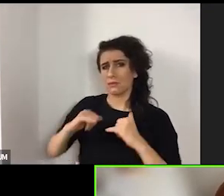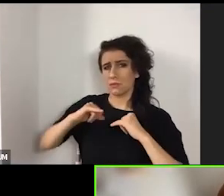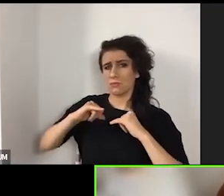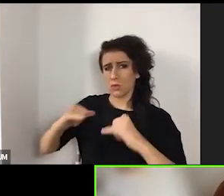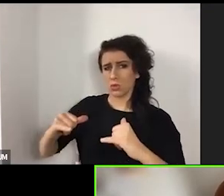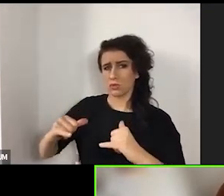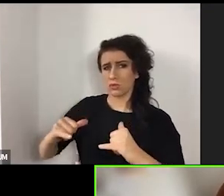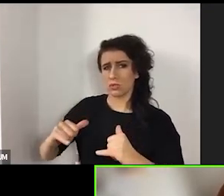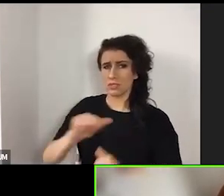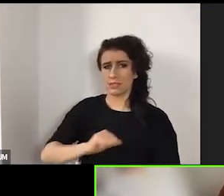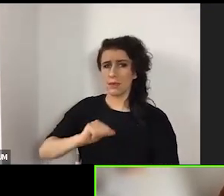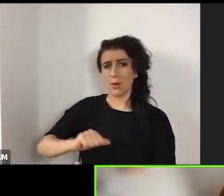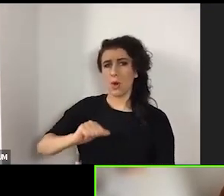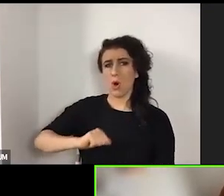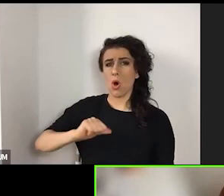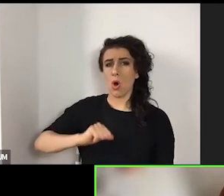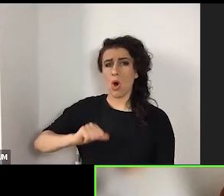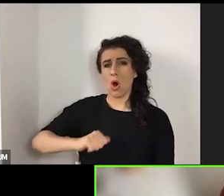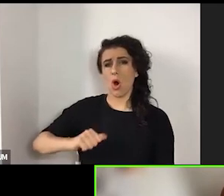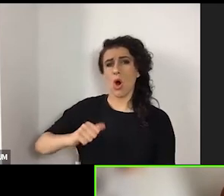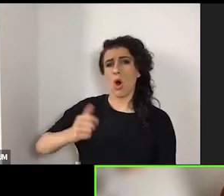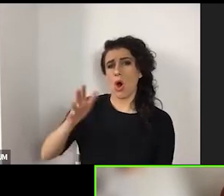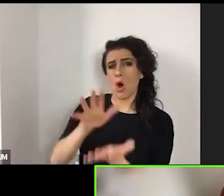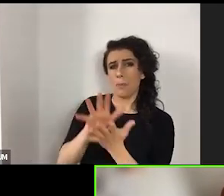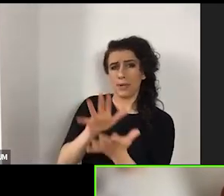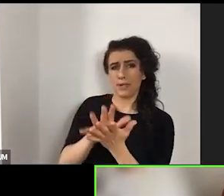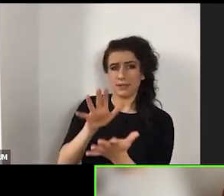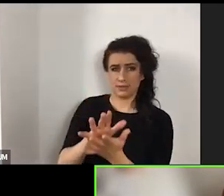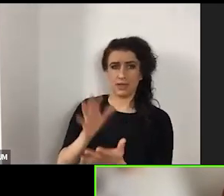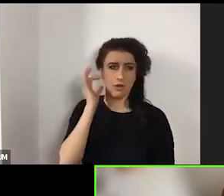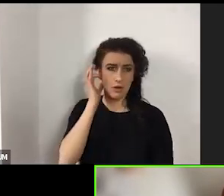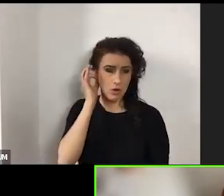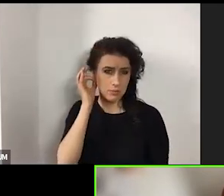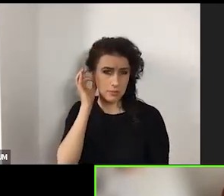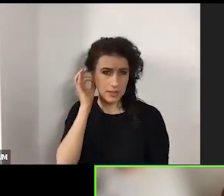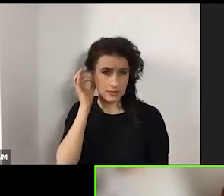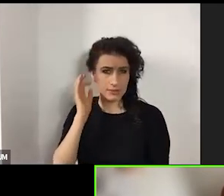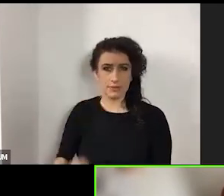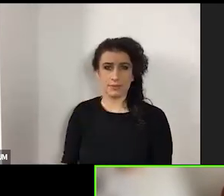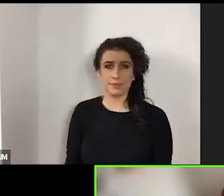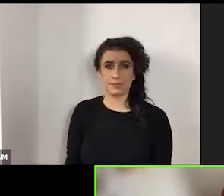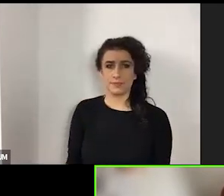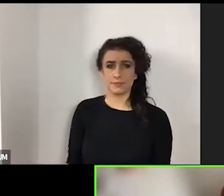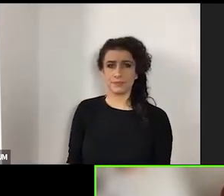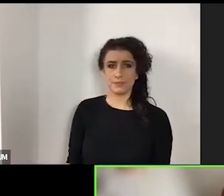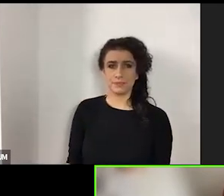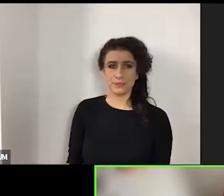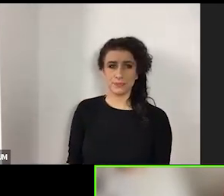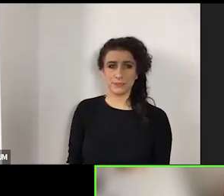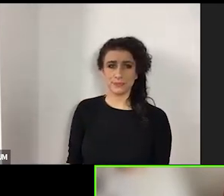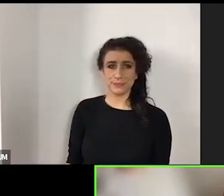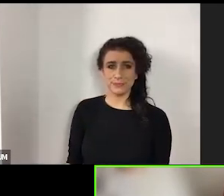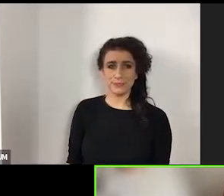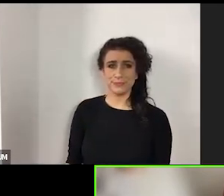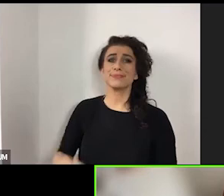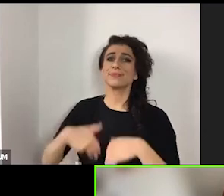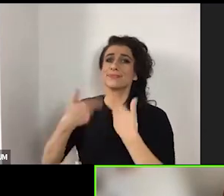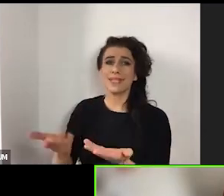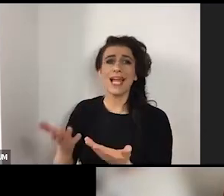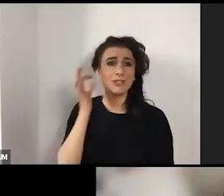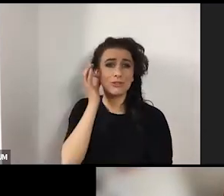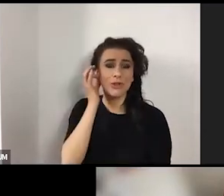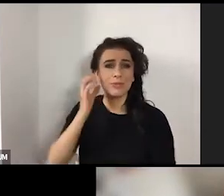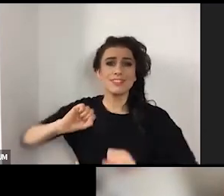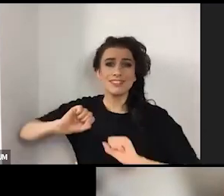also manage to provide some capital, that would be awesome, because that's another part of the chain.